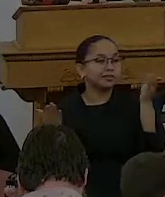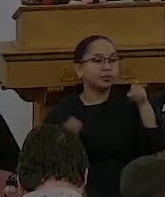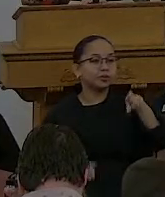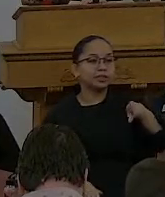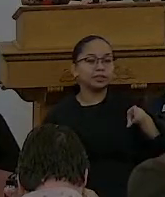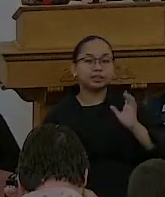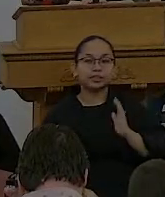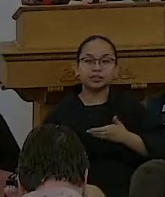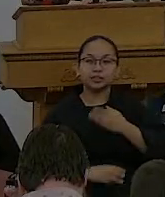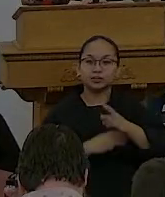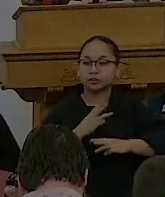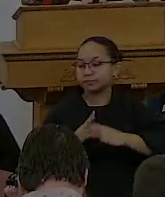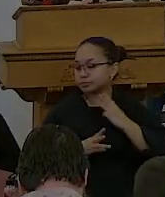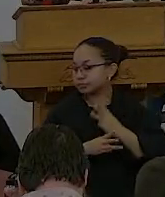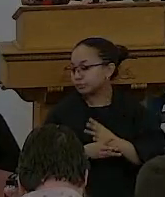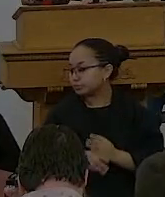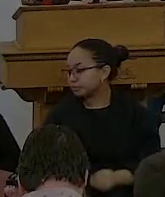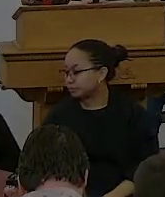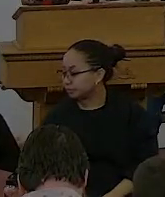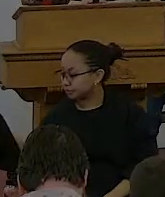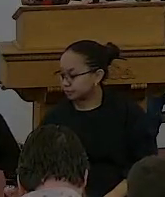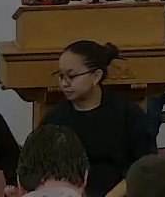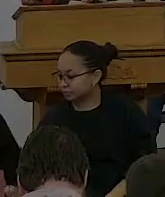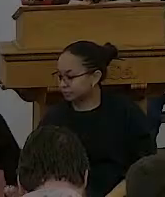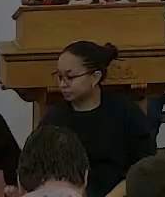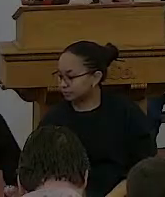and serve the needs of our world.